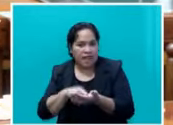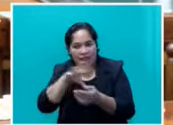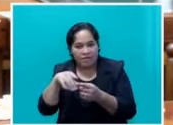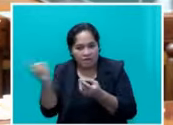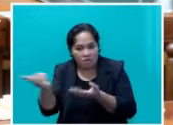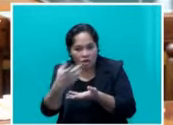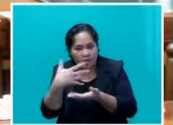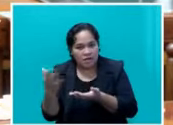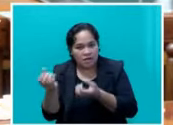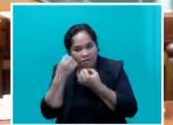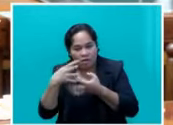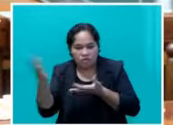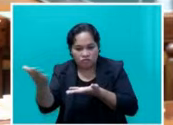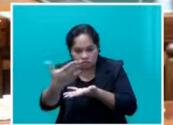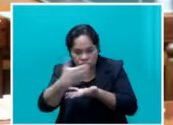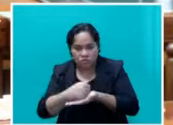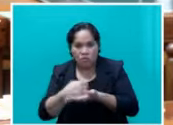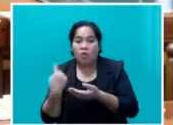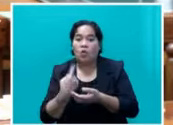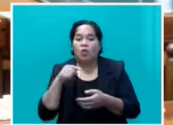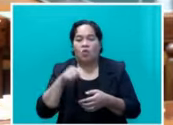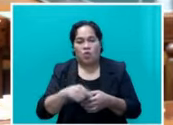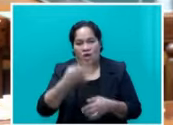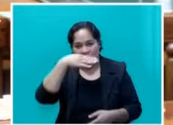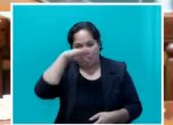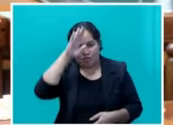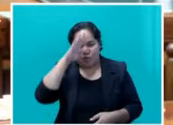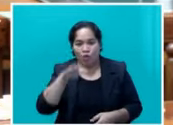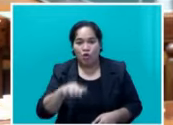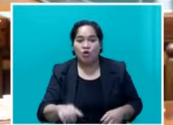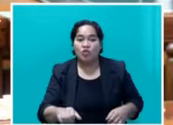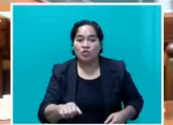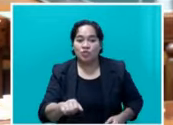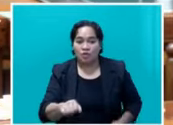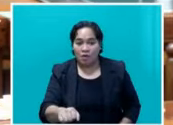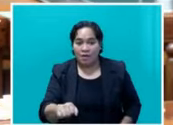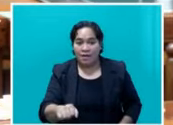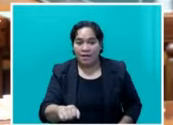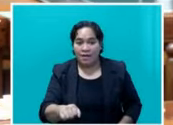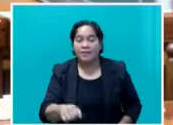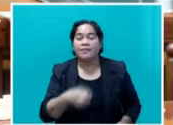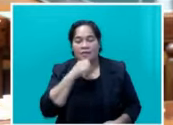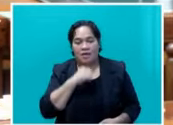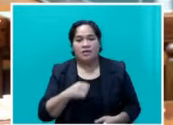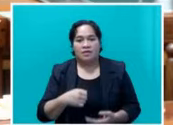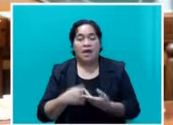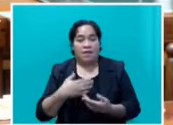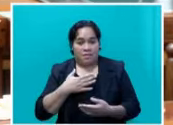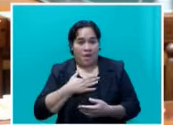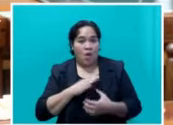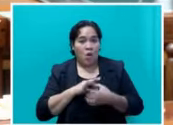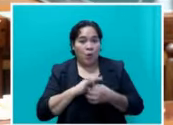documentation that Ratasukuna made throughout Fiji with all the different Yabusas. My own Yabusa, Honorable